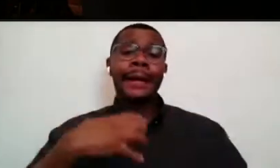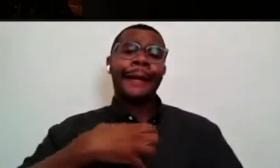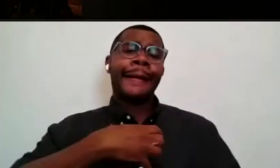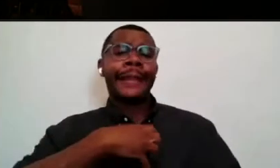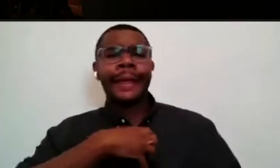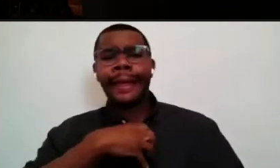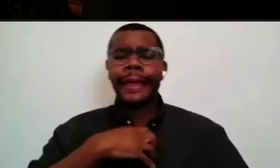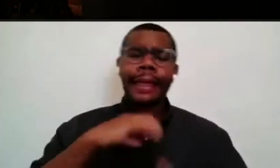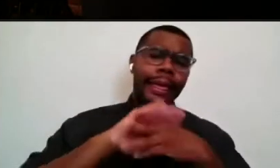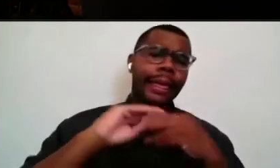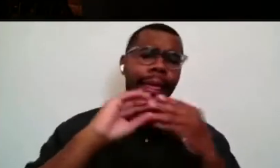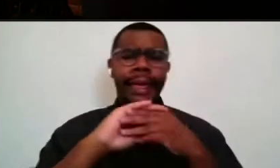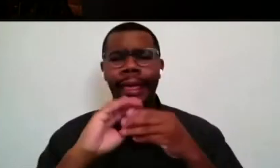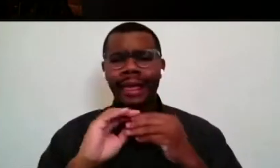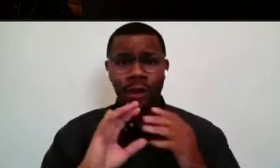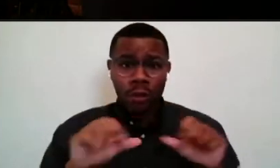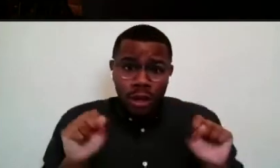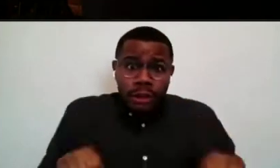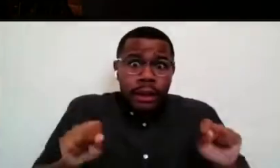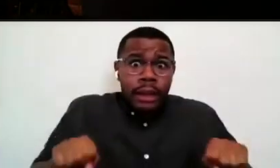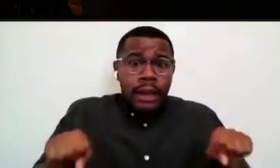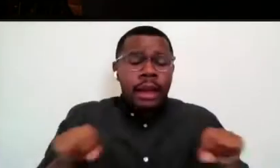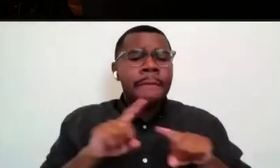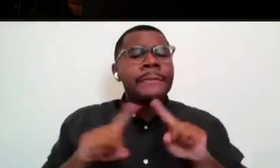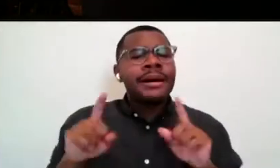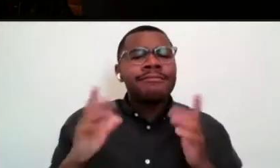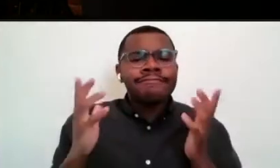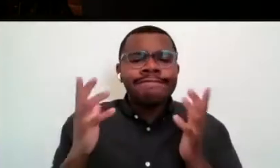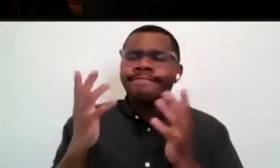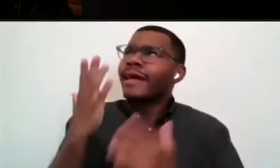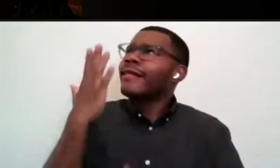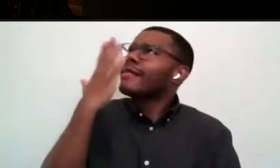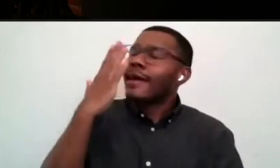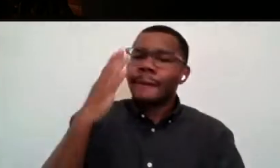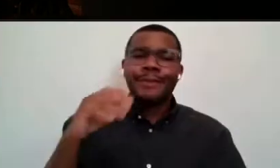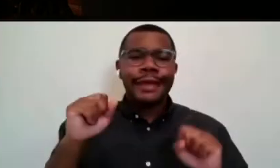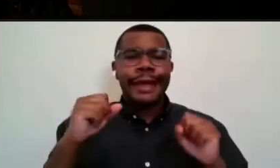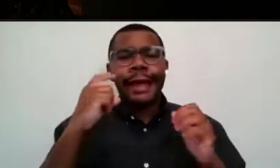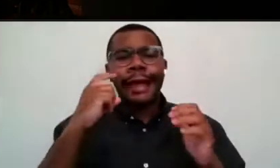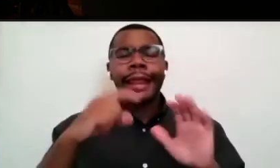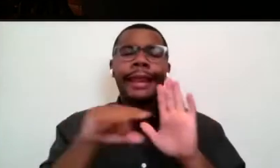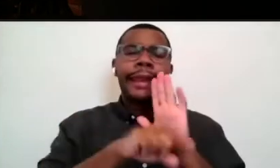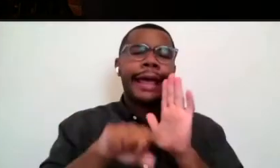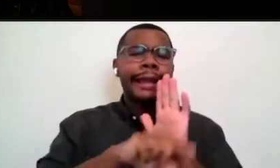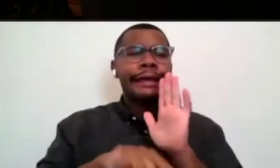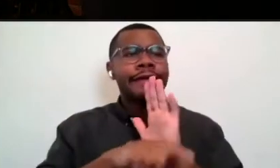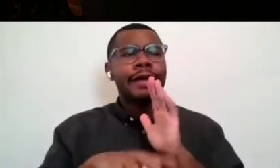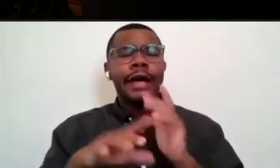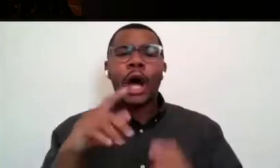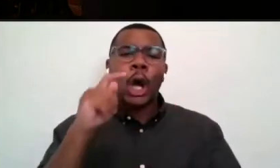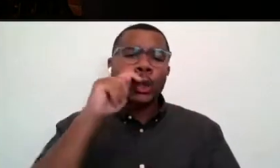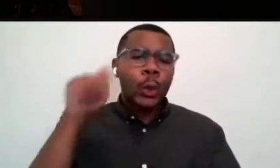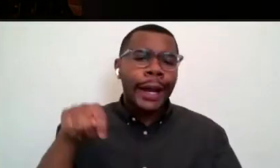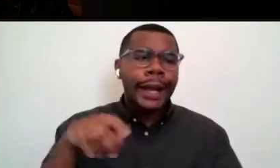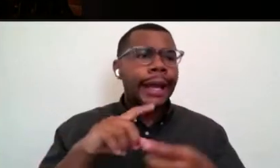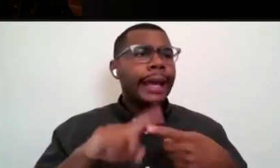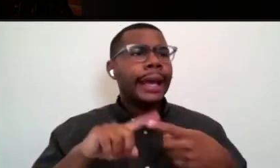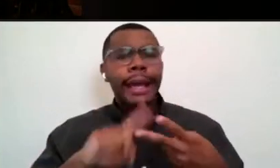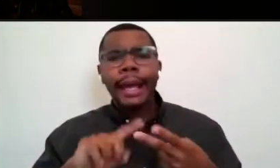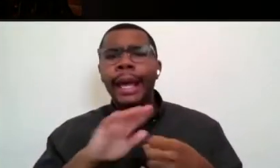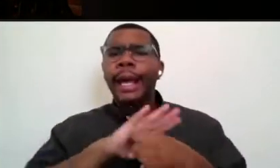bitch. But it's late. It's over. Look at the Ukraine. Look at COVID. I mean, it's over. We can't be bitching about that stuff. We got to, like, figure